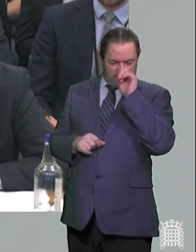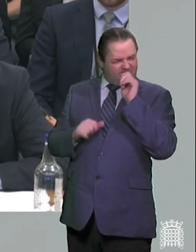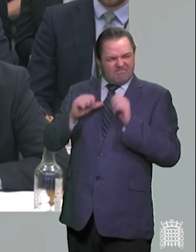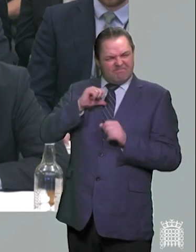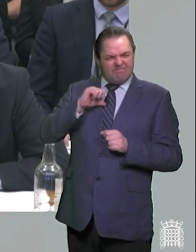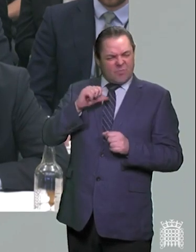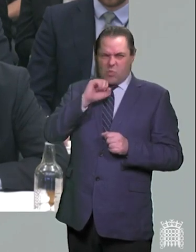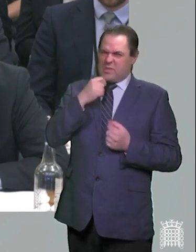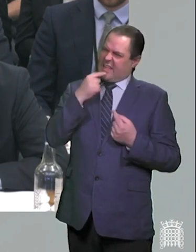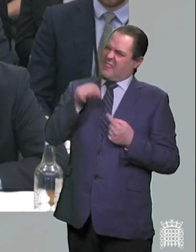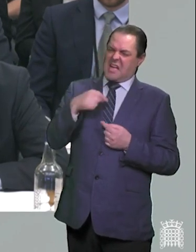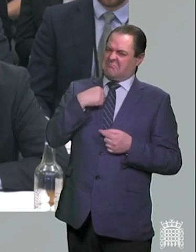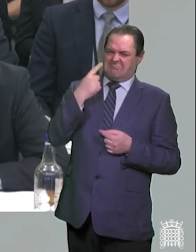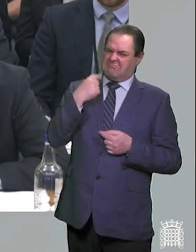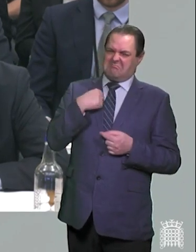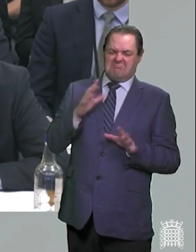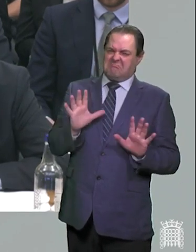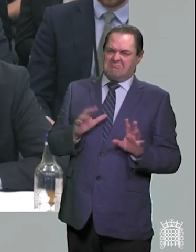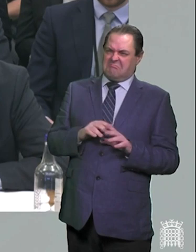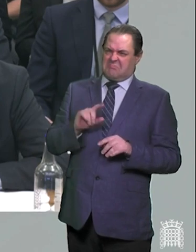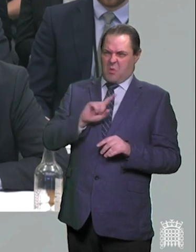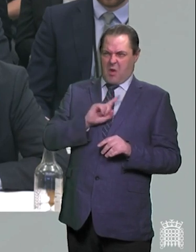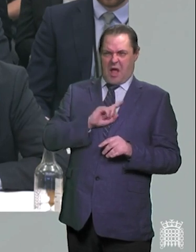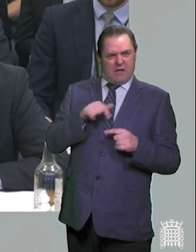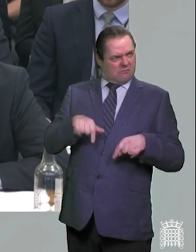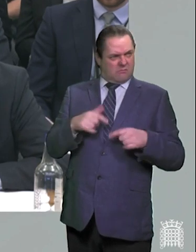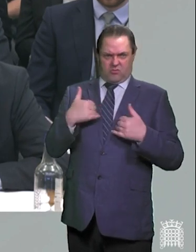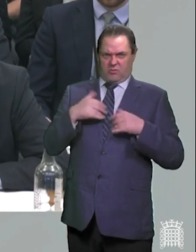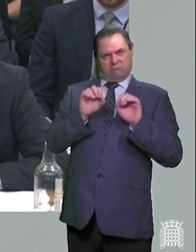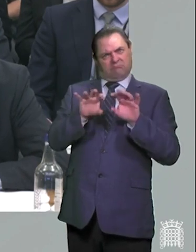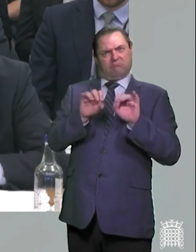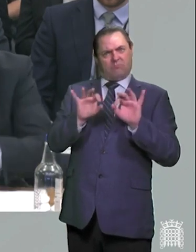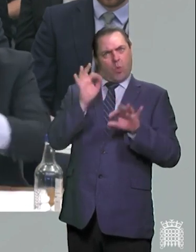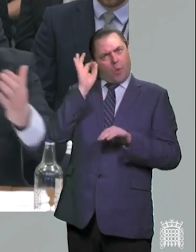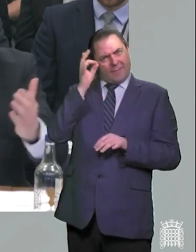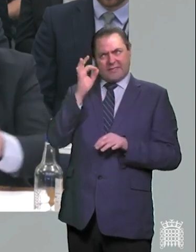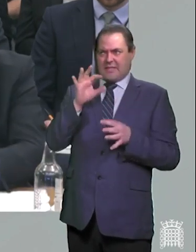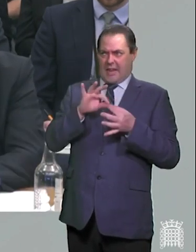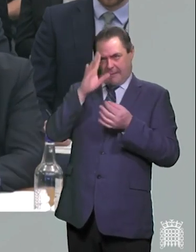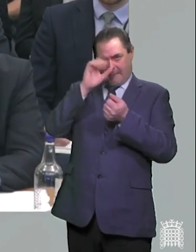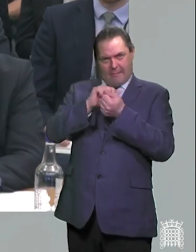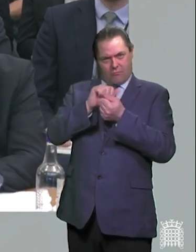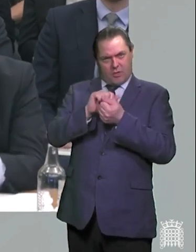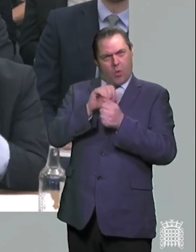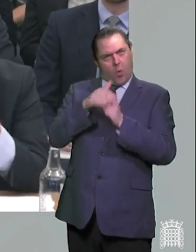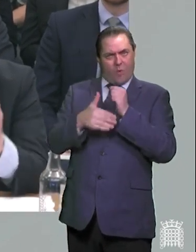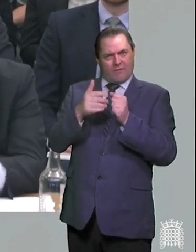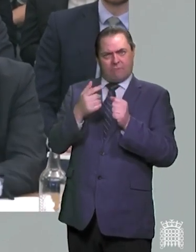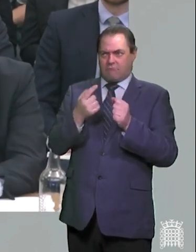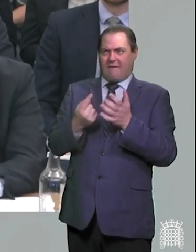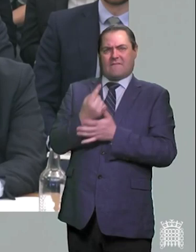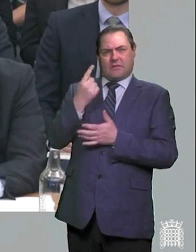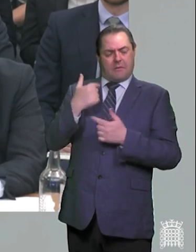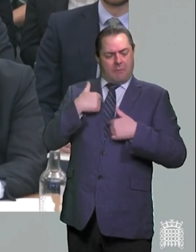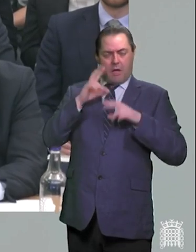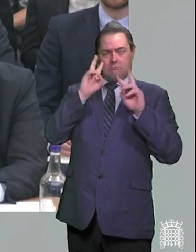unlikely that I would have said those words given what I've had to say to the committee just now about my memory of the event. My